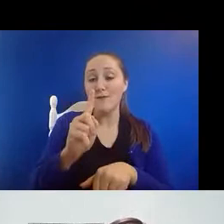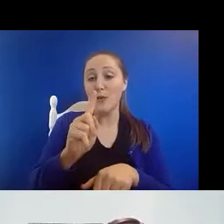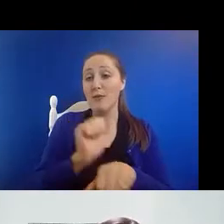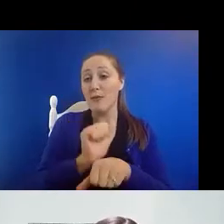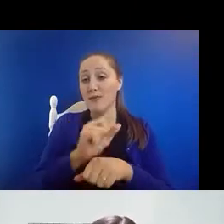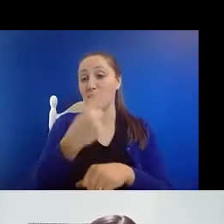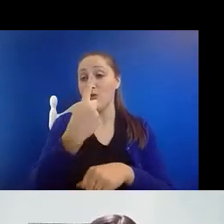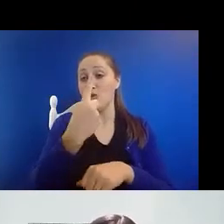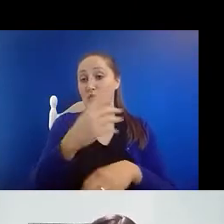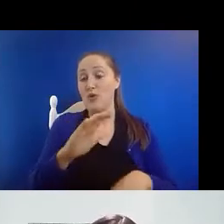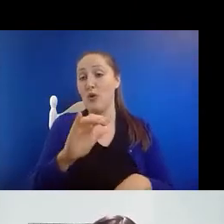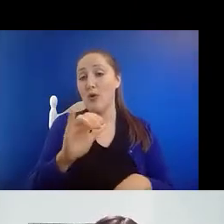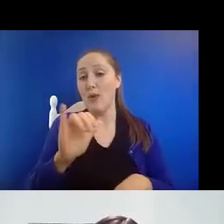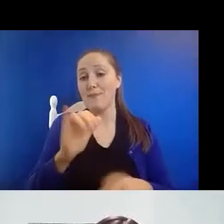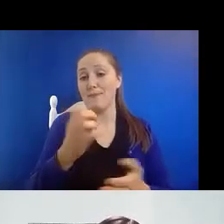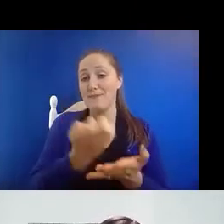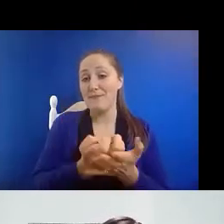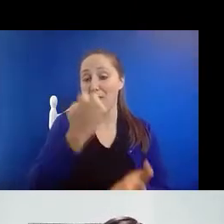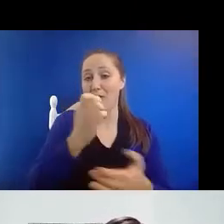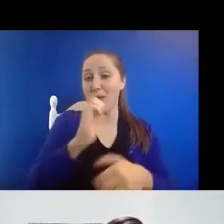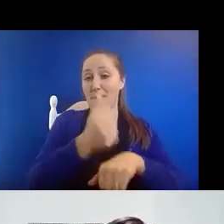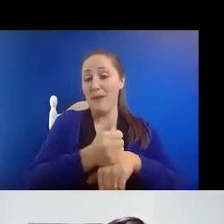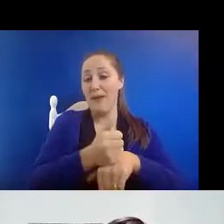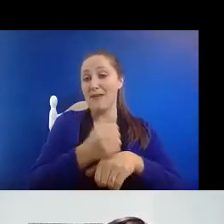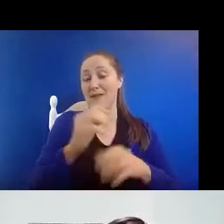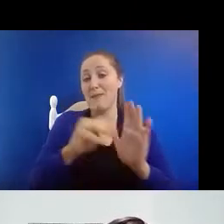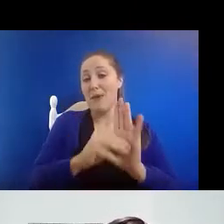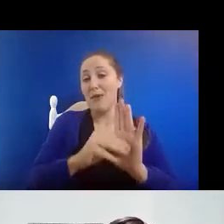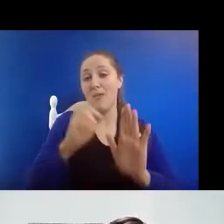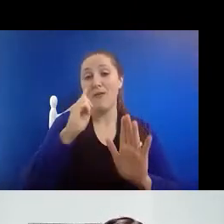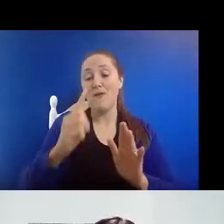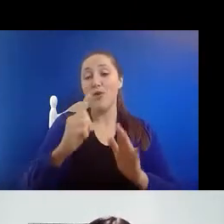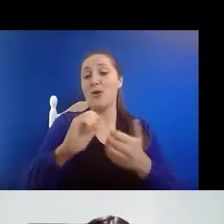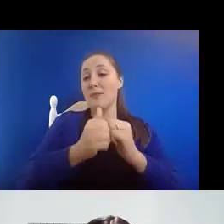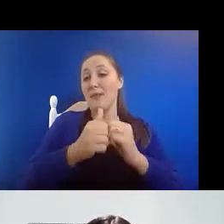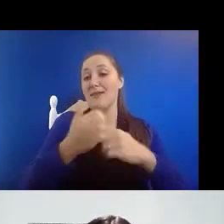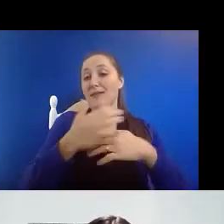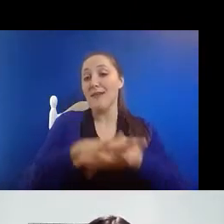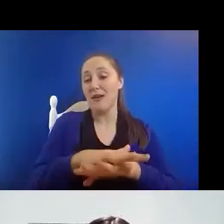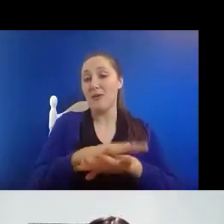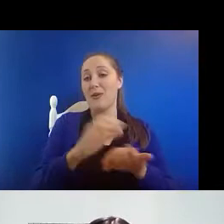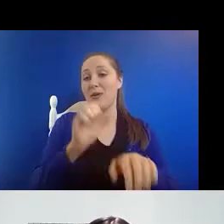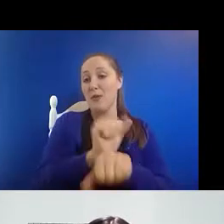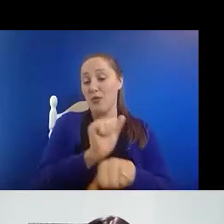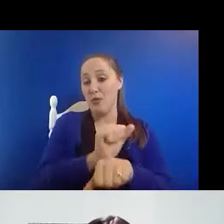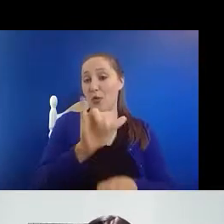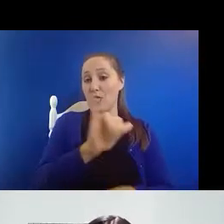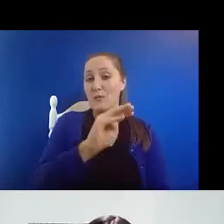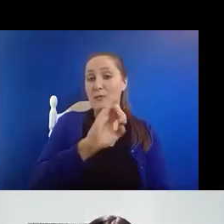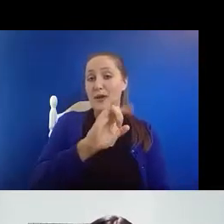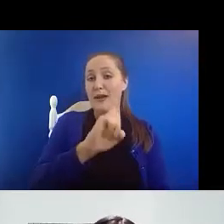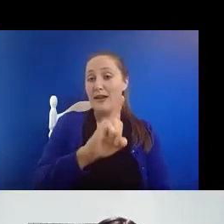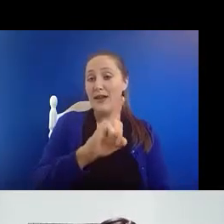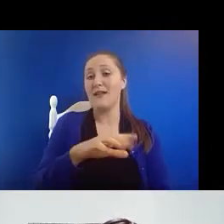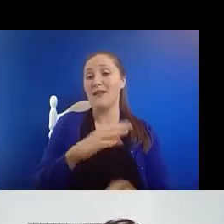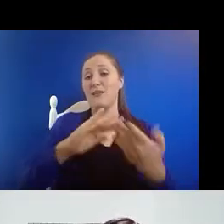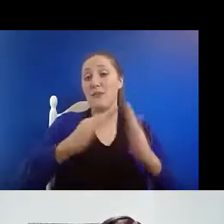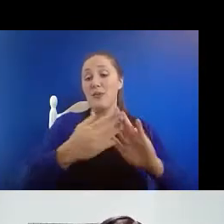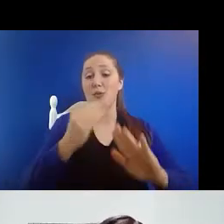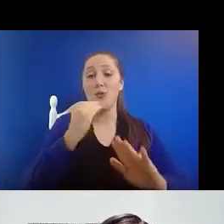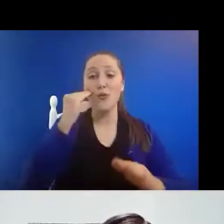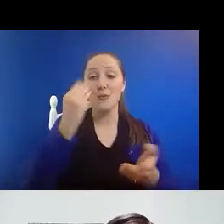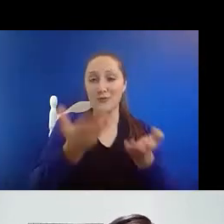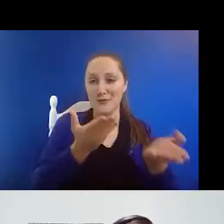systems, evidence-based models for advancing competitive integrated employment, and Medicaid home and community-based services. She has worked